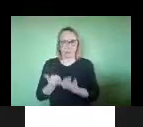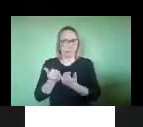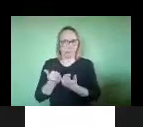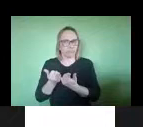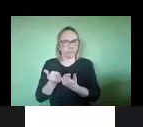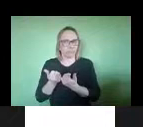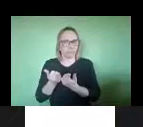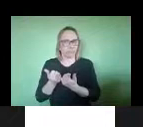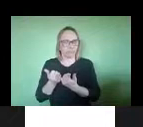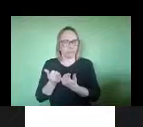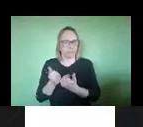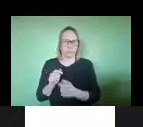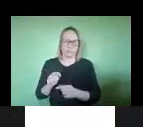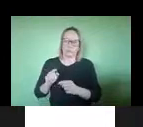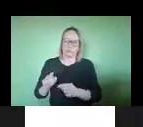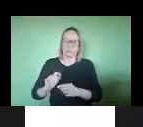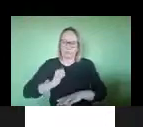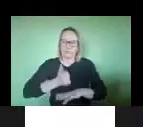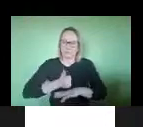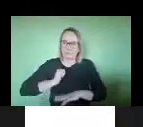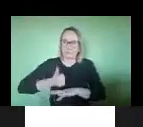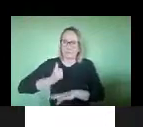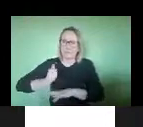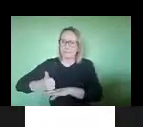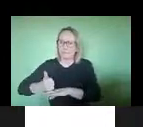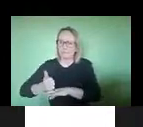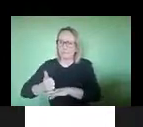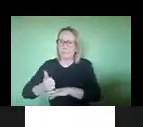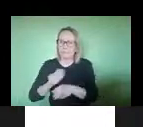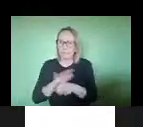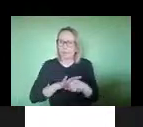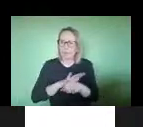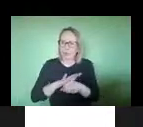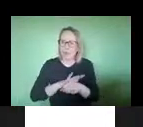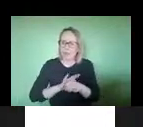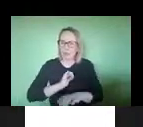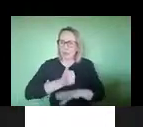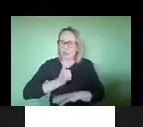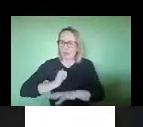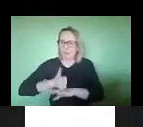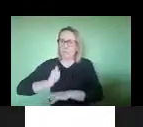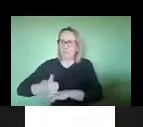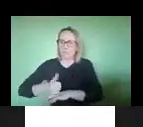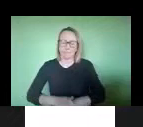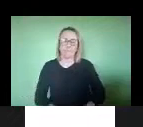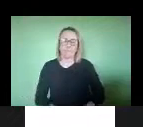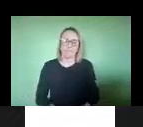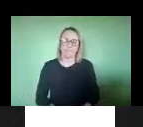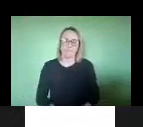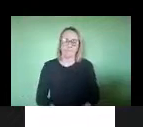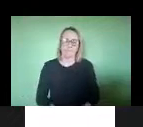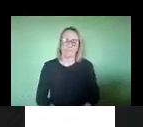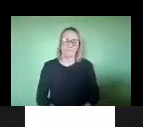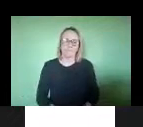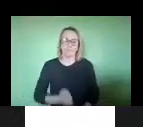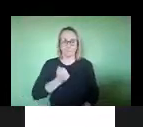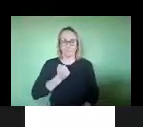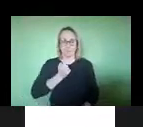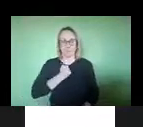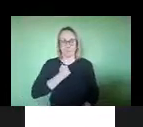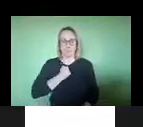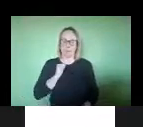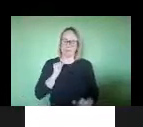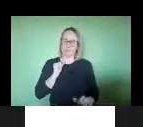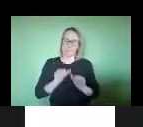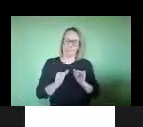sat with him in the groups and we set them up for each area. But I suppose my greatest